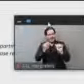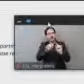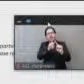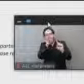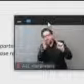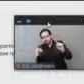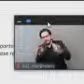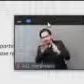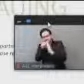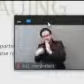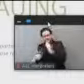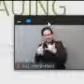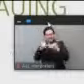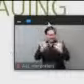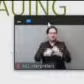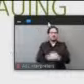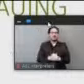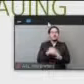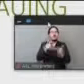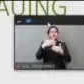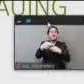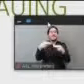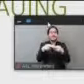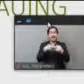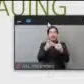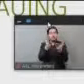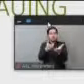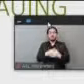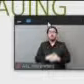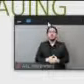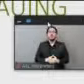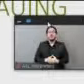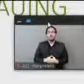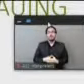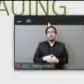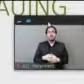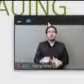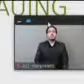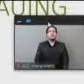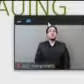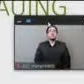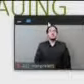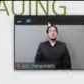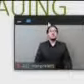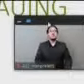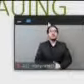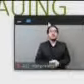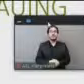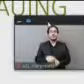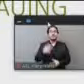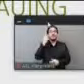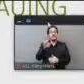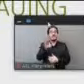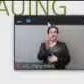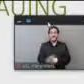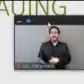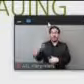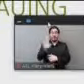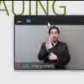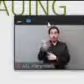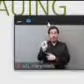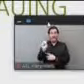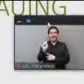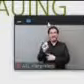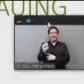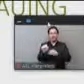Alex, next slide, please. On the next slide, though, you can see that the cases in the United States on the left there, look to the